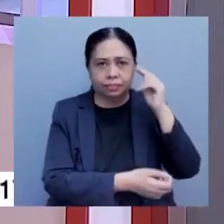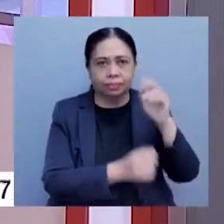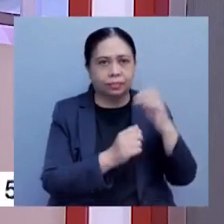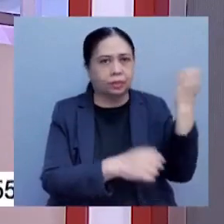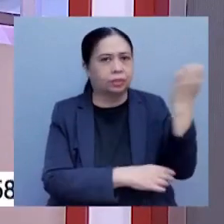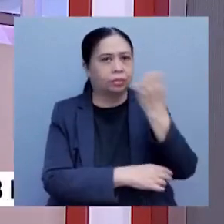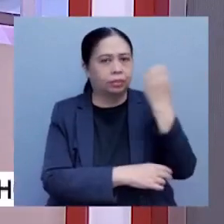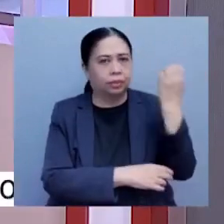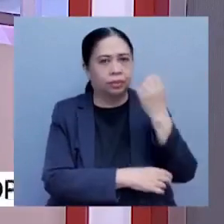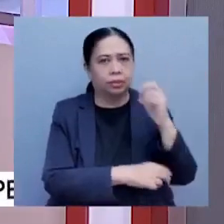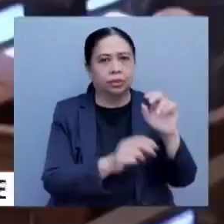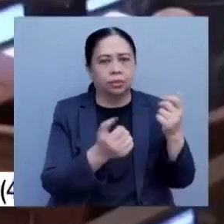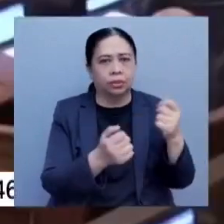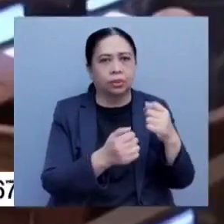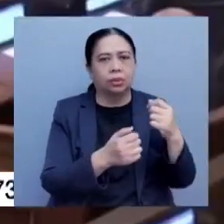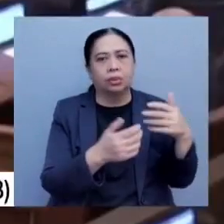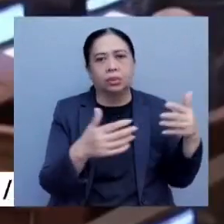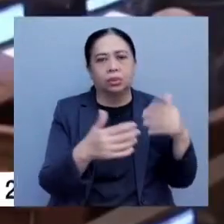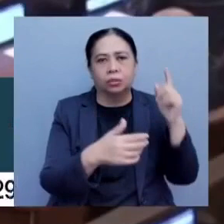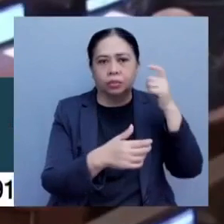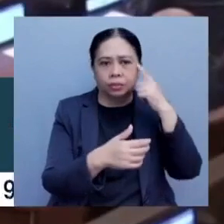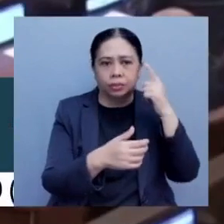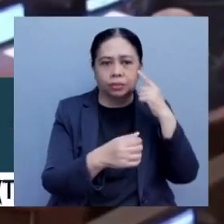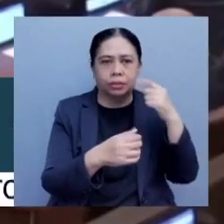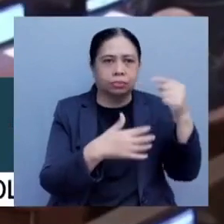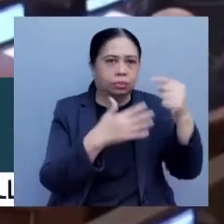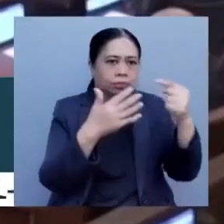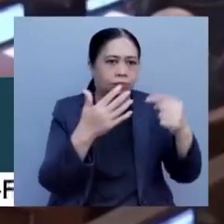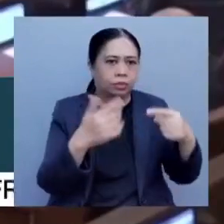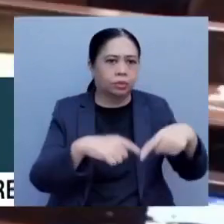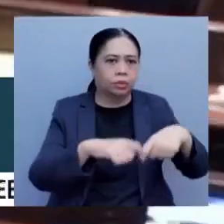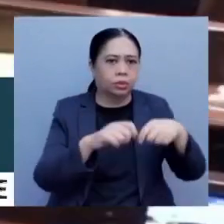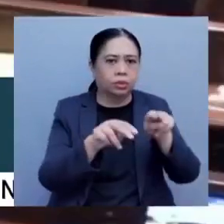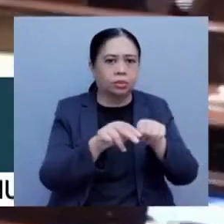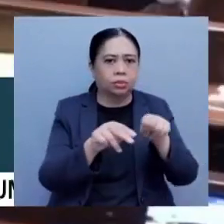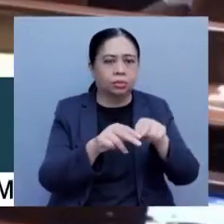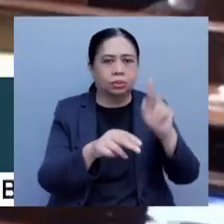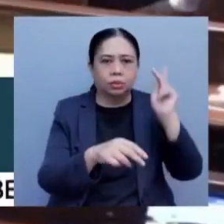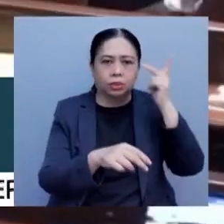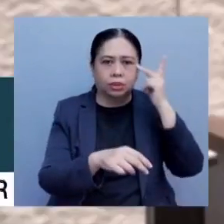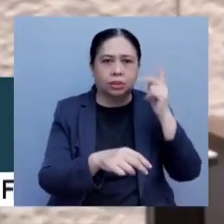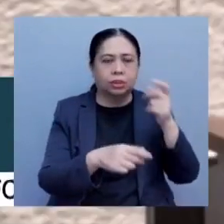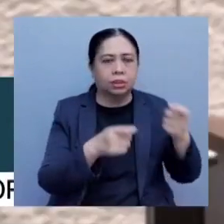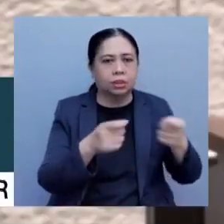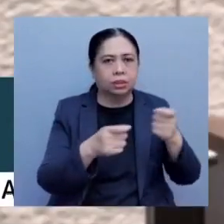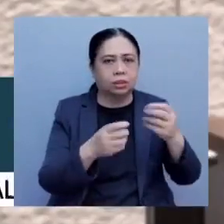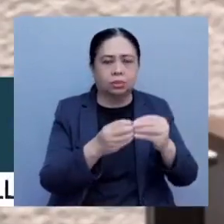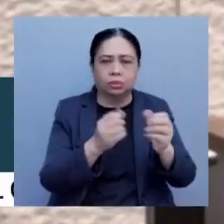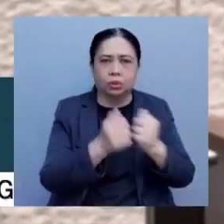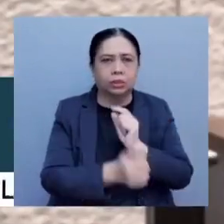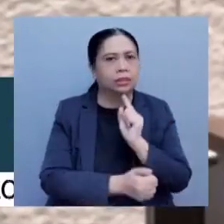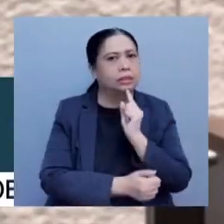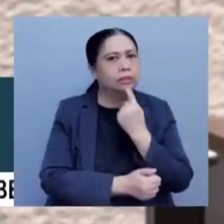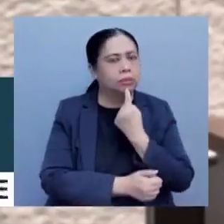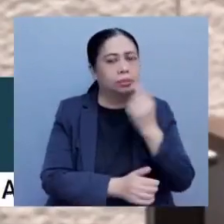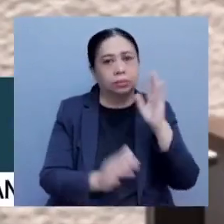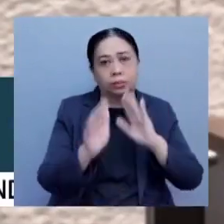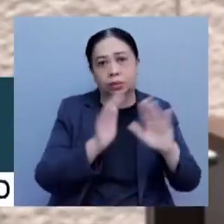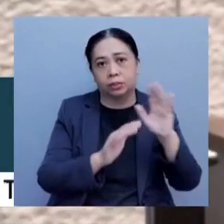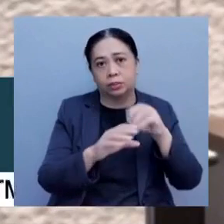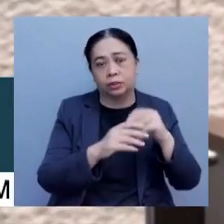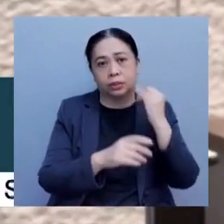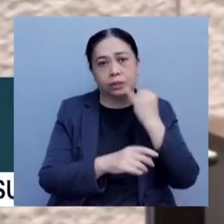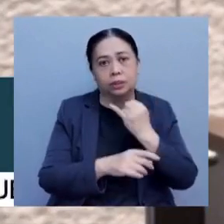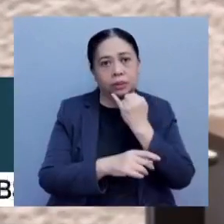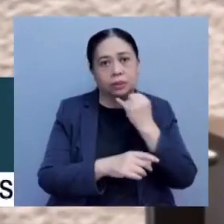The wartime government underlines the suspension of normal political rules during one of the most serious crises in Israel's